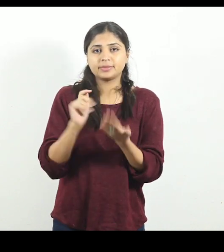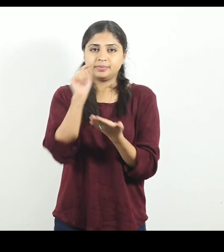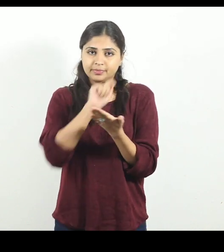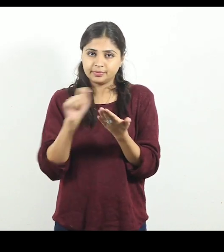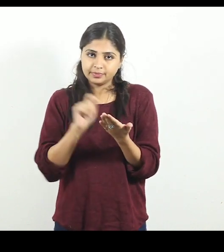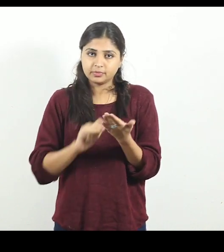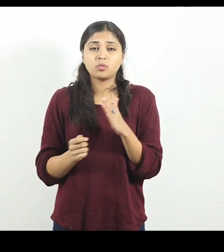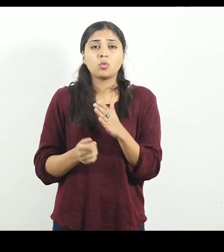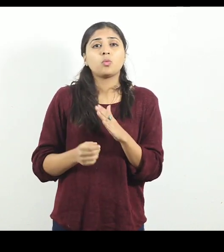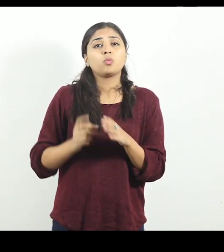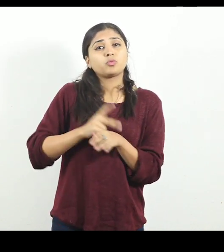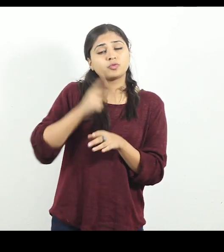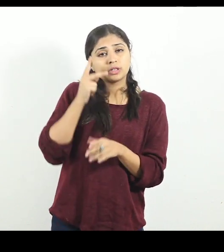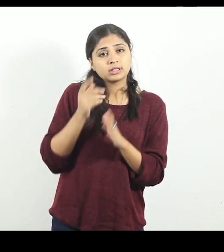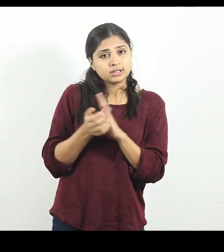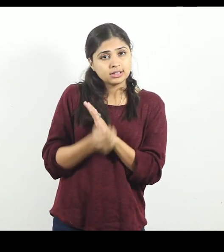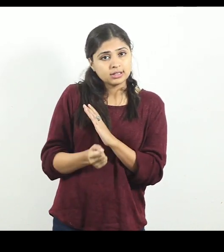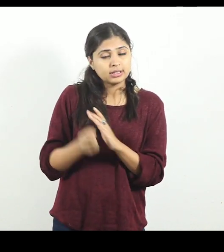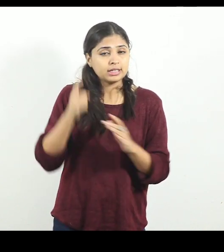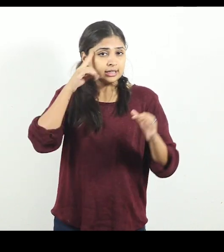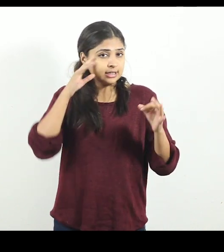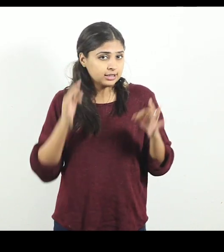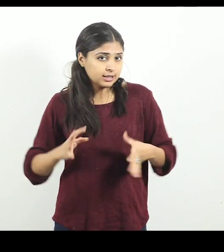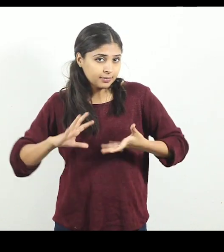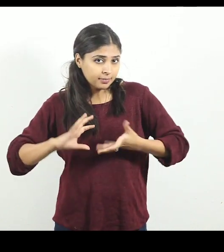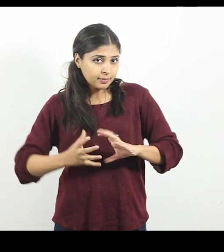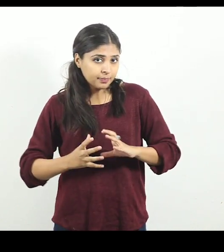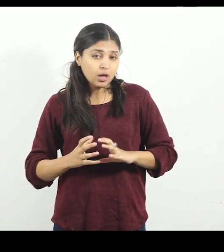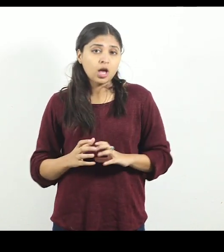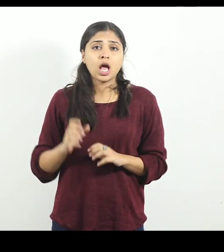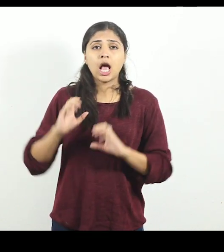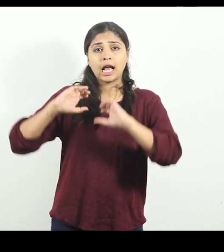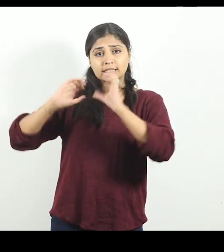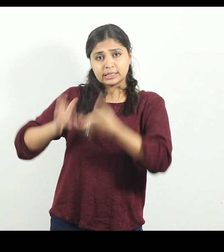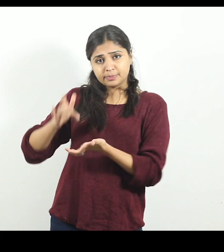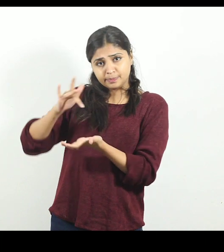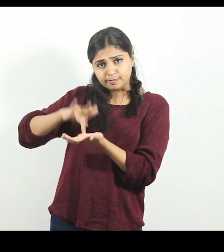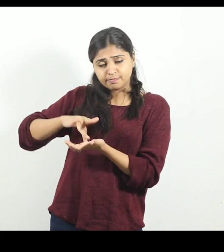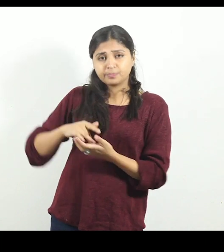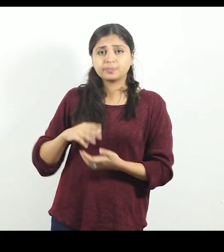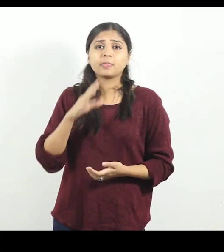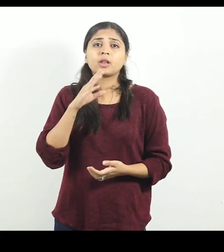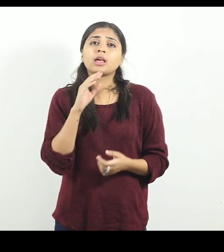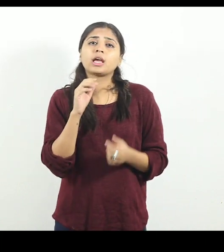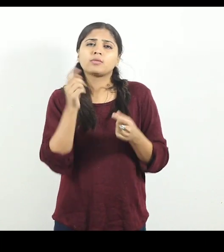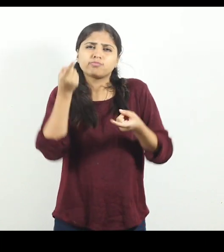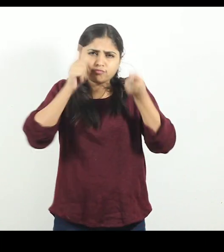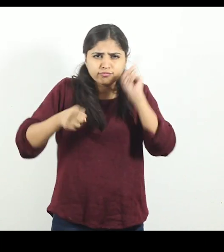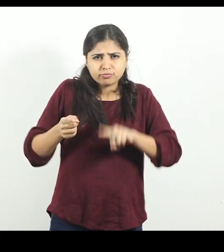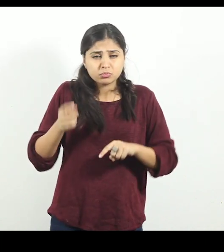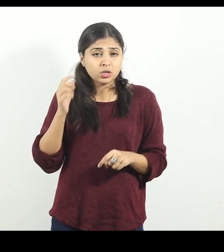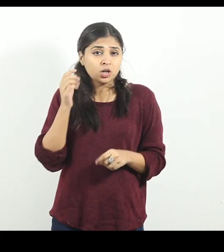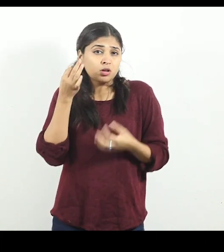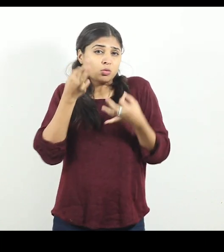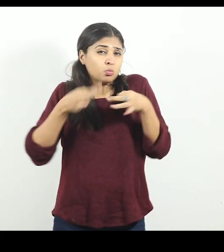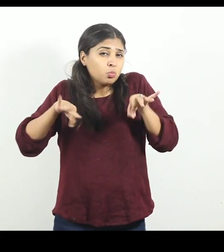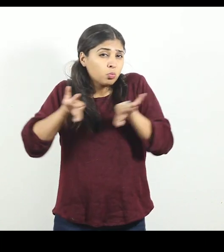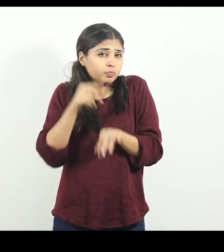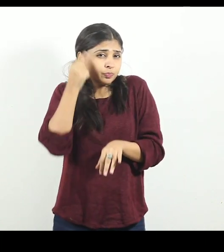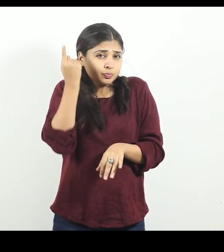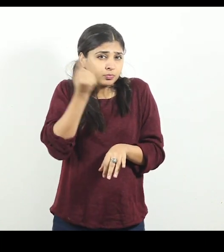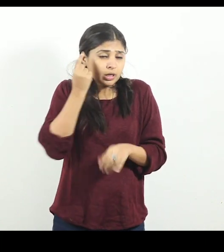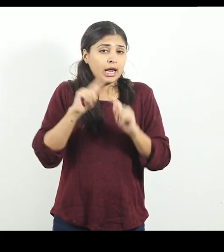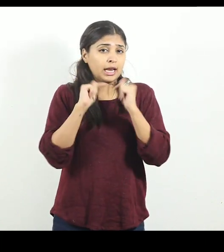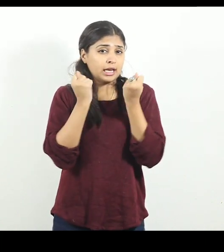professional skills: decision making, customer centricity, analytical and critical thinking,